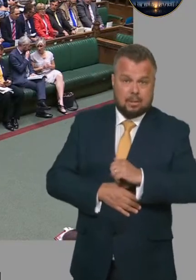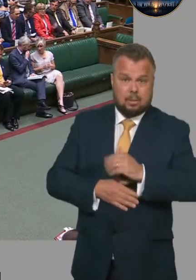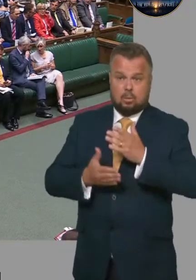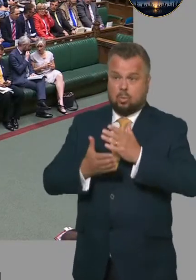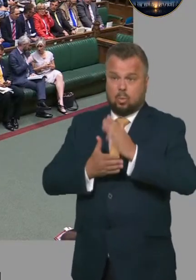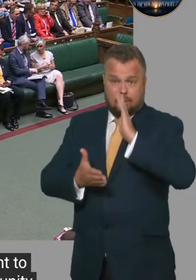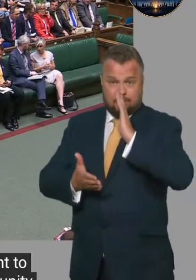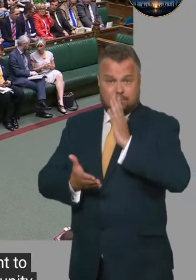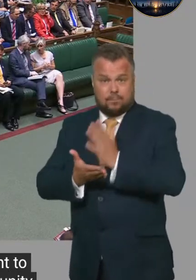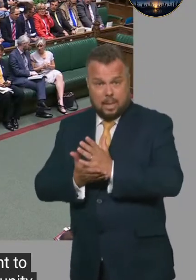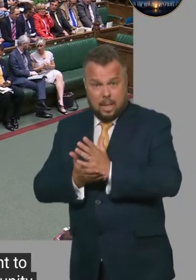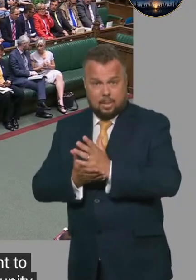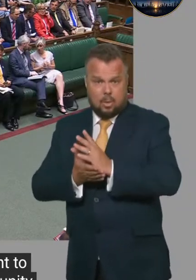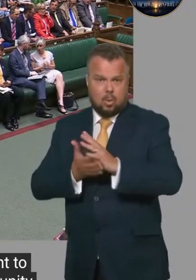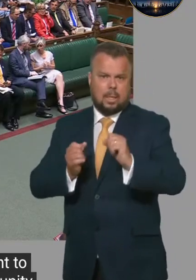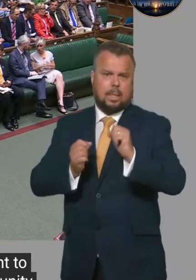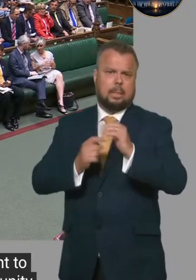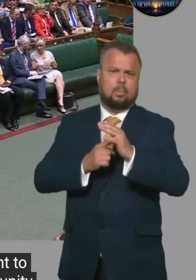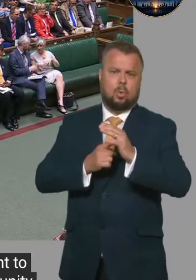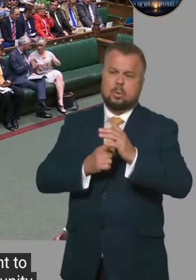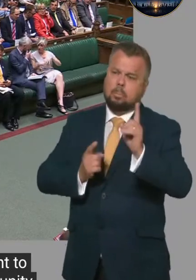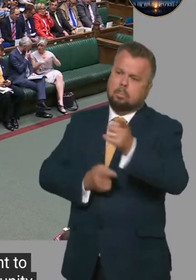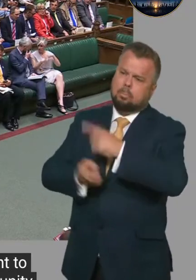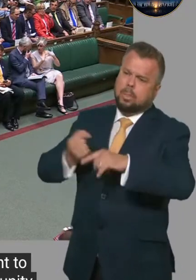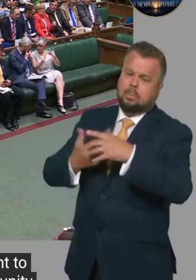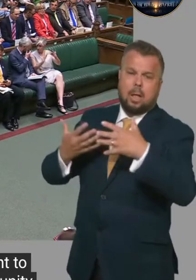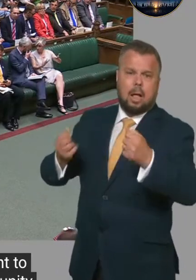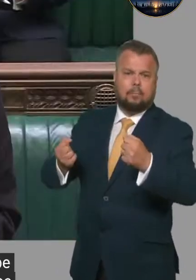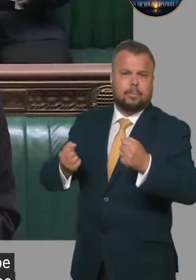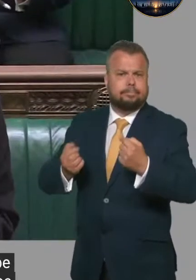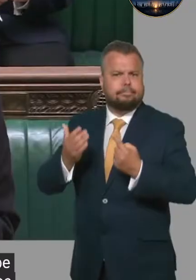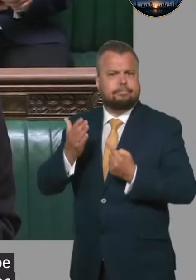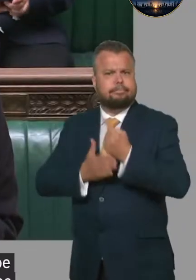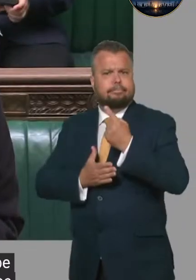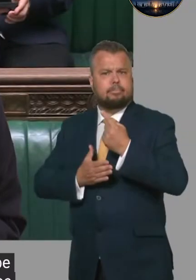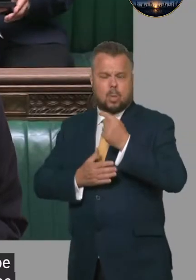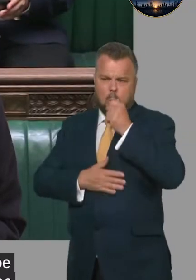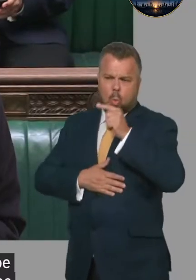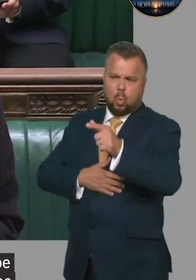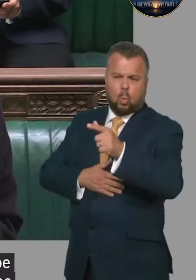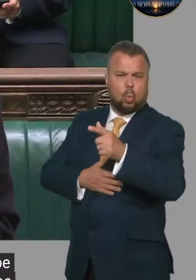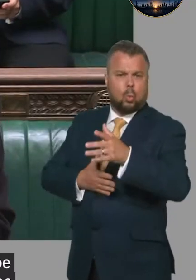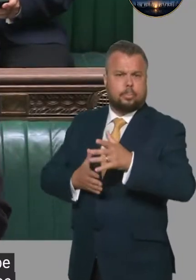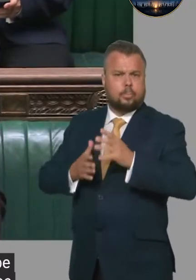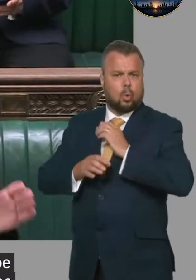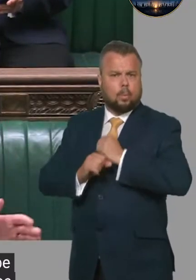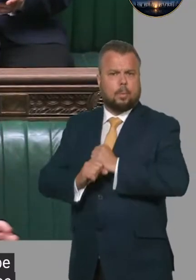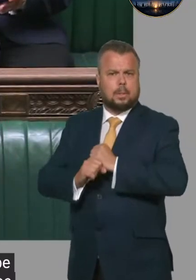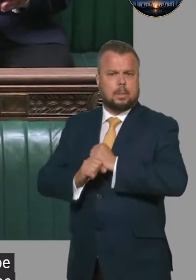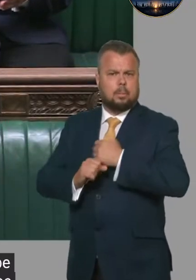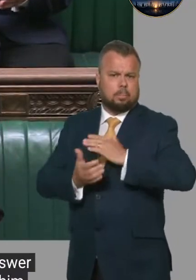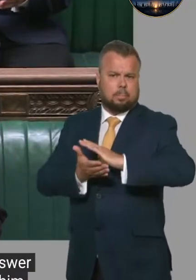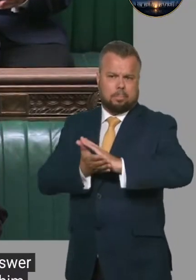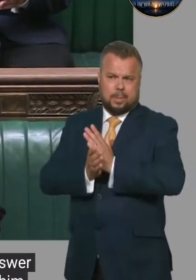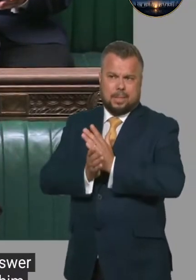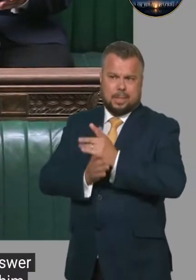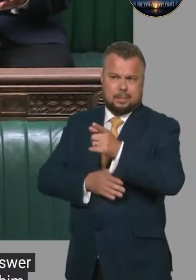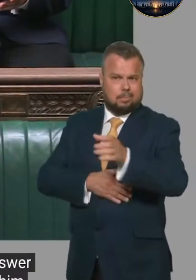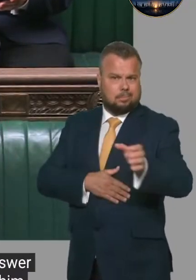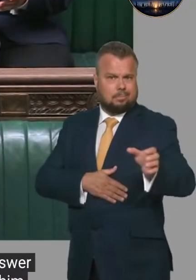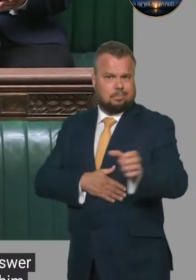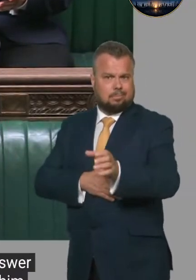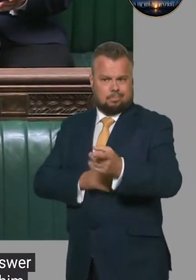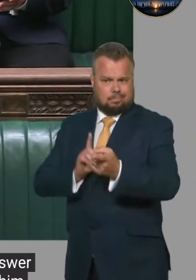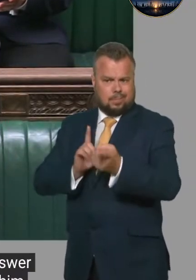I thank him for his question, and I do look forward to discussing this matter further with him when we have published our draft bill. But let me be very clear, Mr. Speaker. What